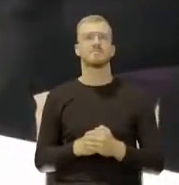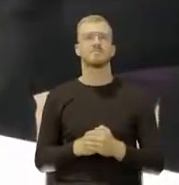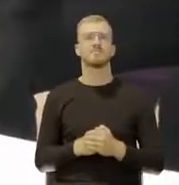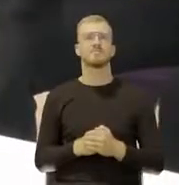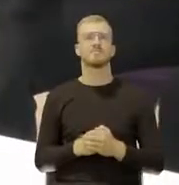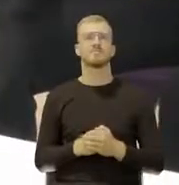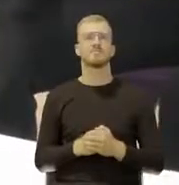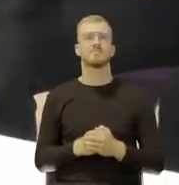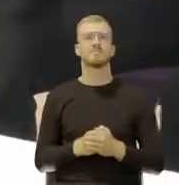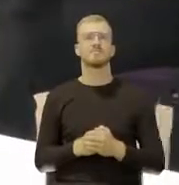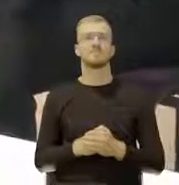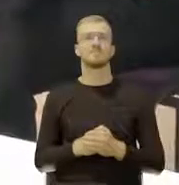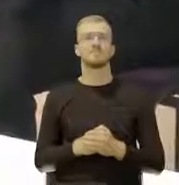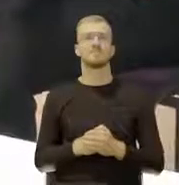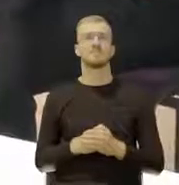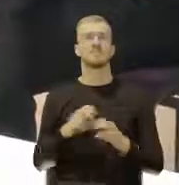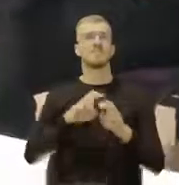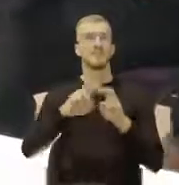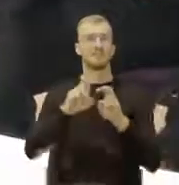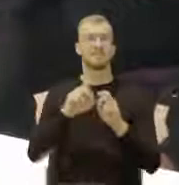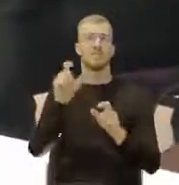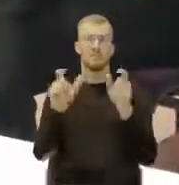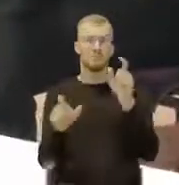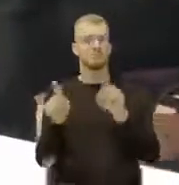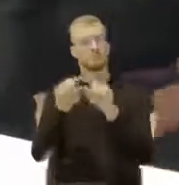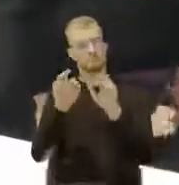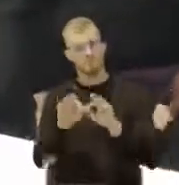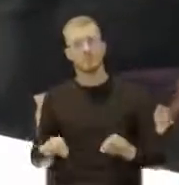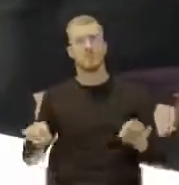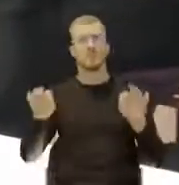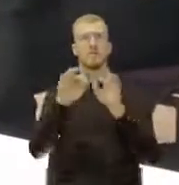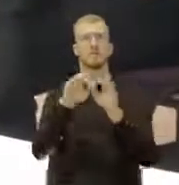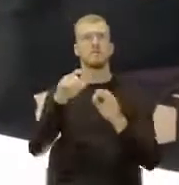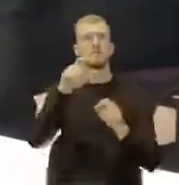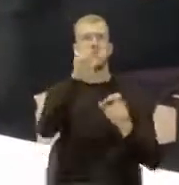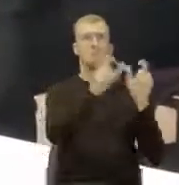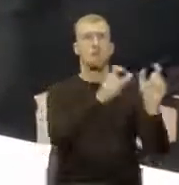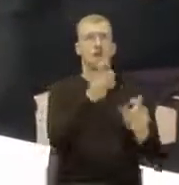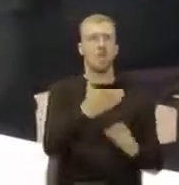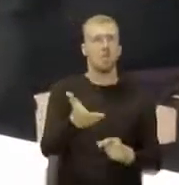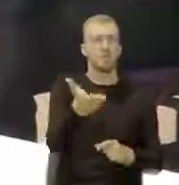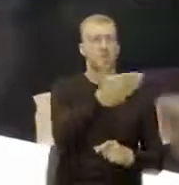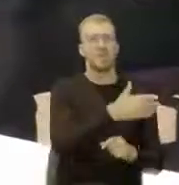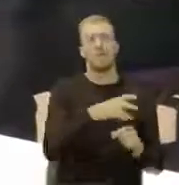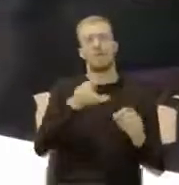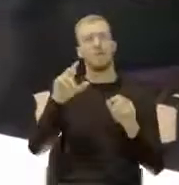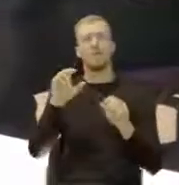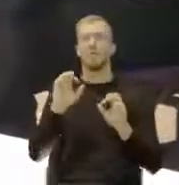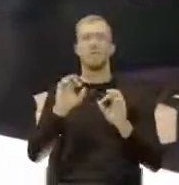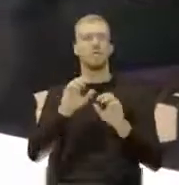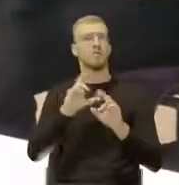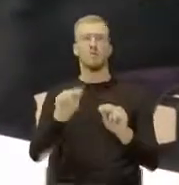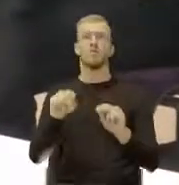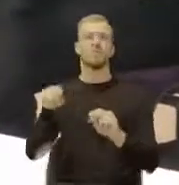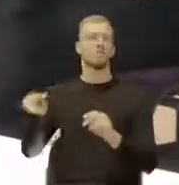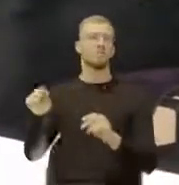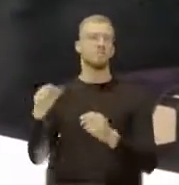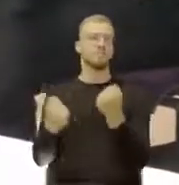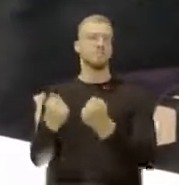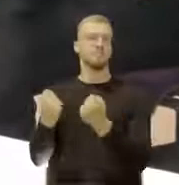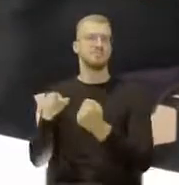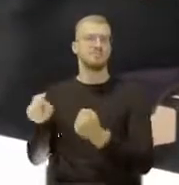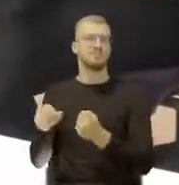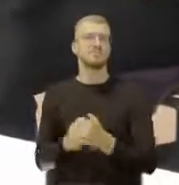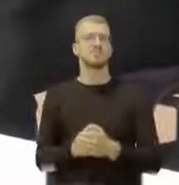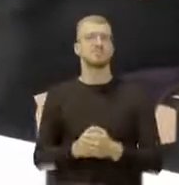as possible, or at least with much, much less individual use of cars. And even if those cars are electric or automated, it will